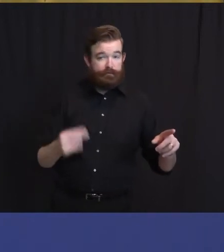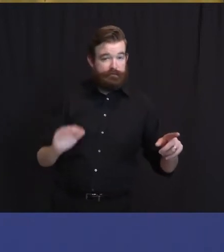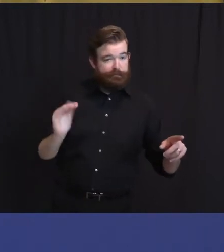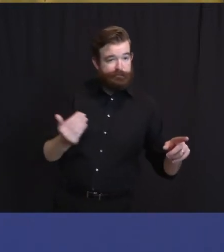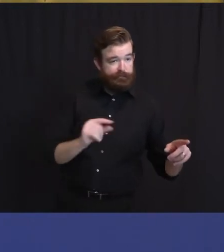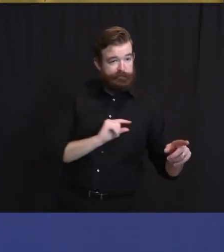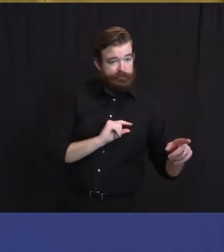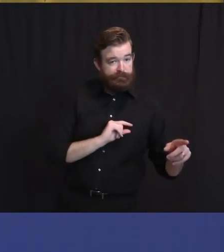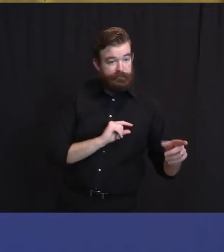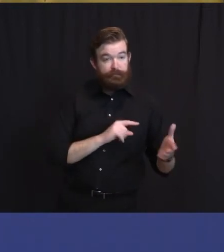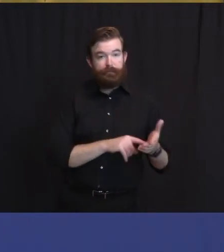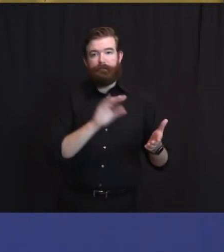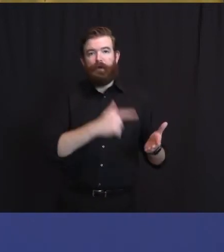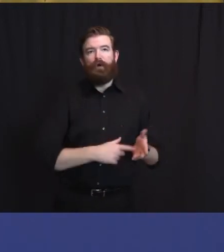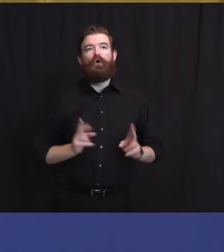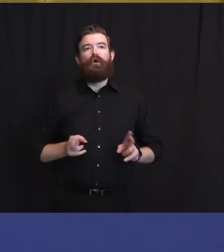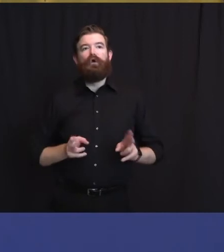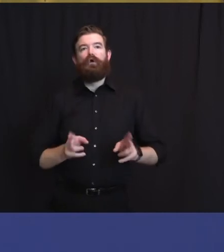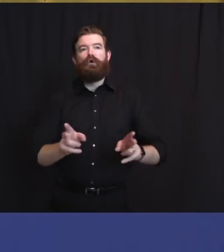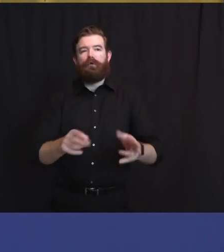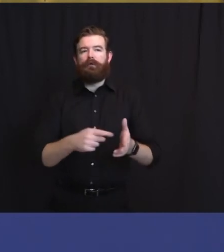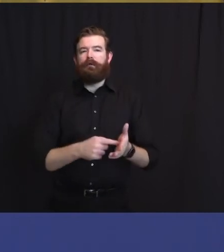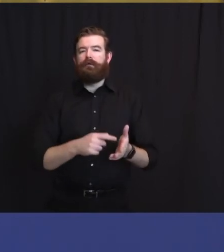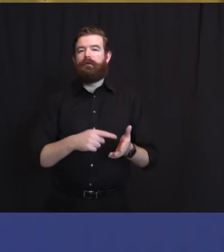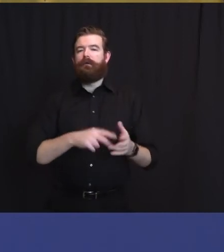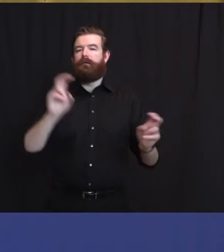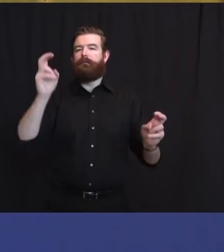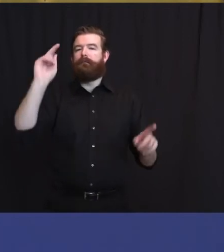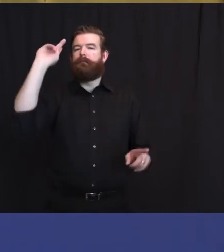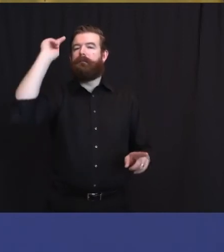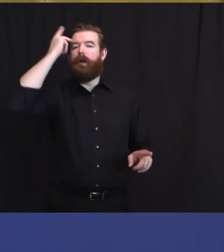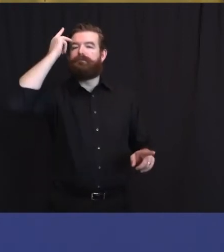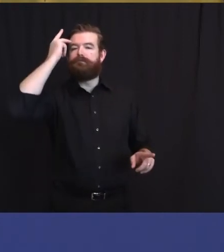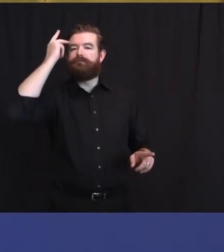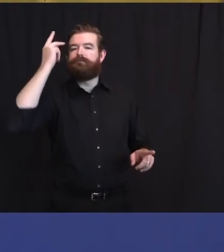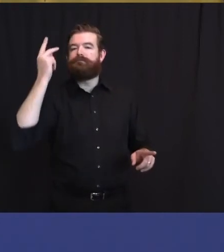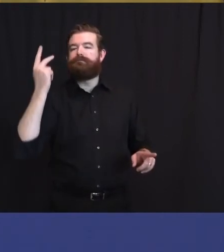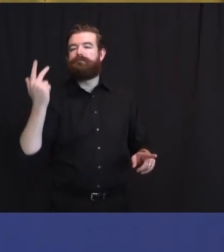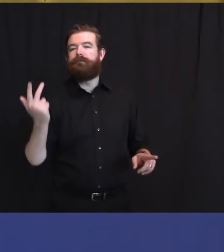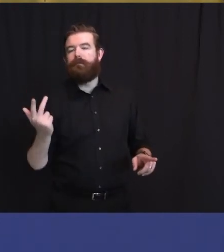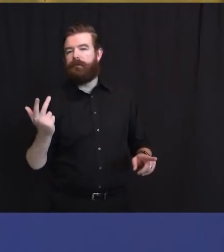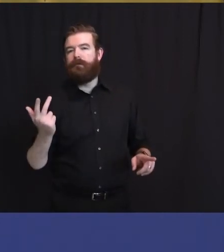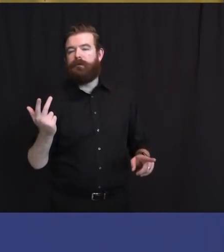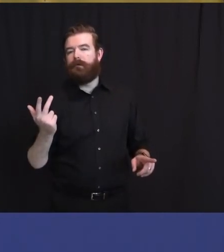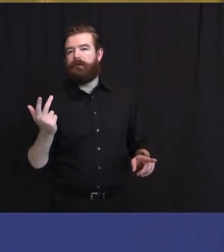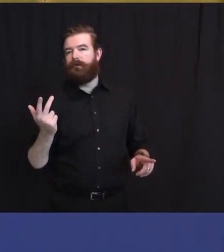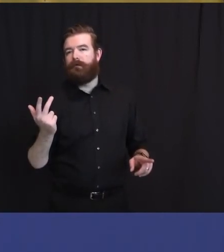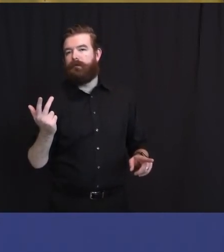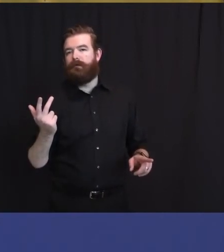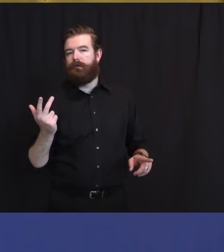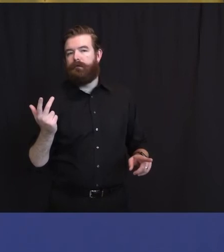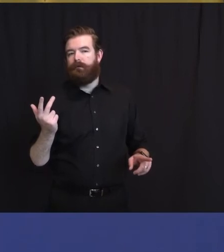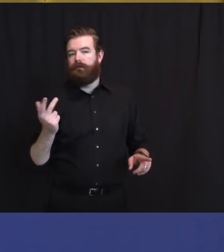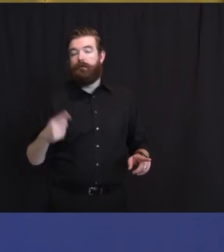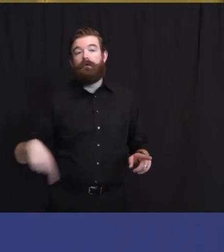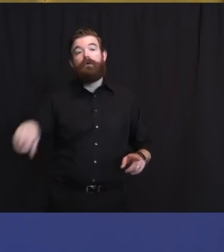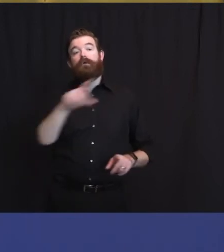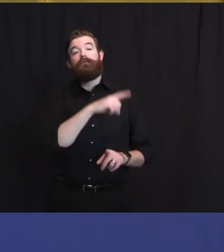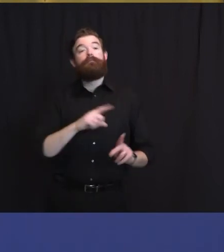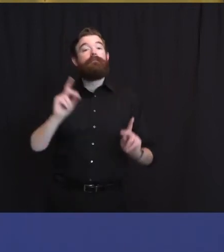gives the impression of politics as usual, or that there might not be something in the 220-page bill that would stand up to public scrutiny if there was more time to digest